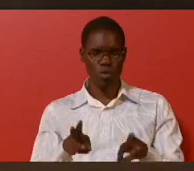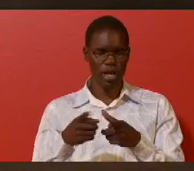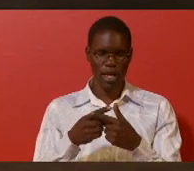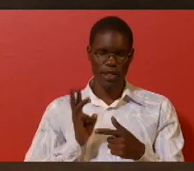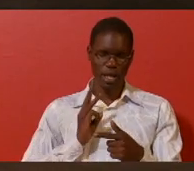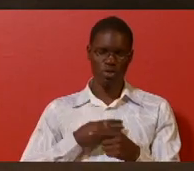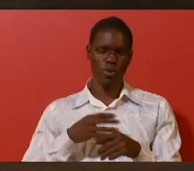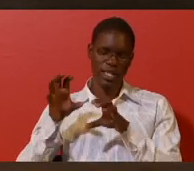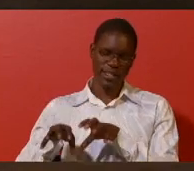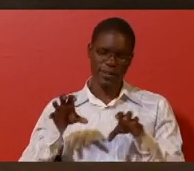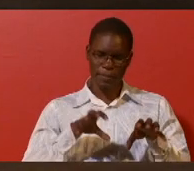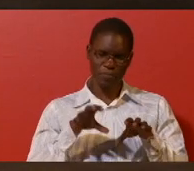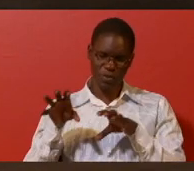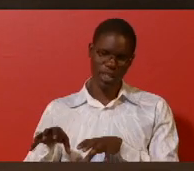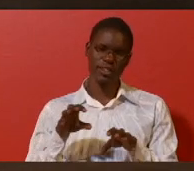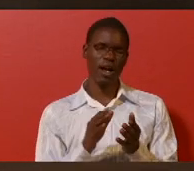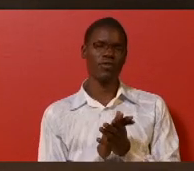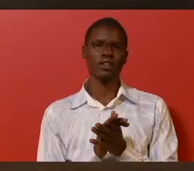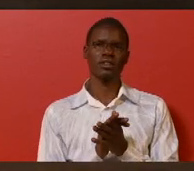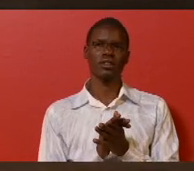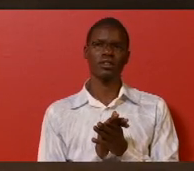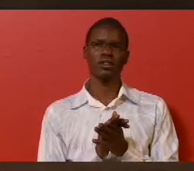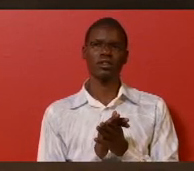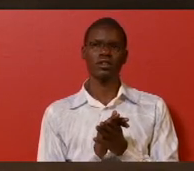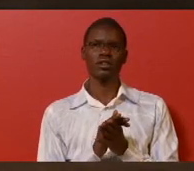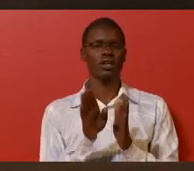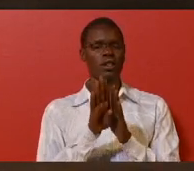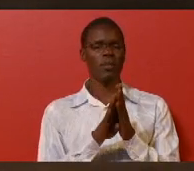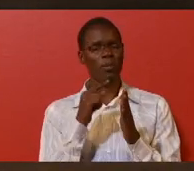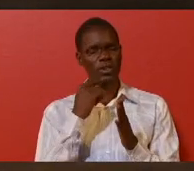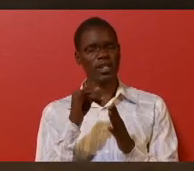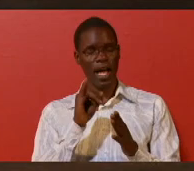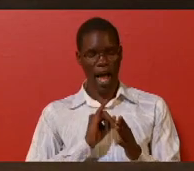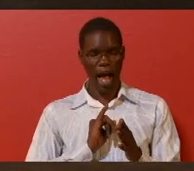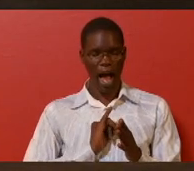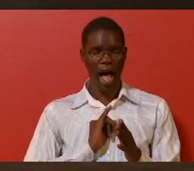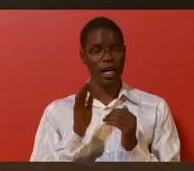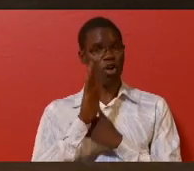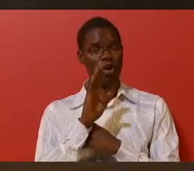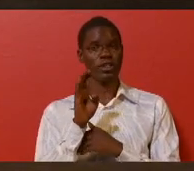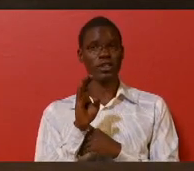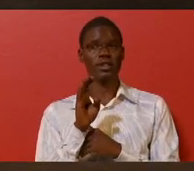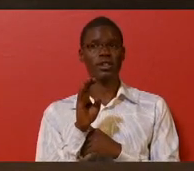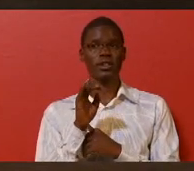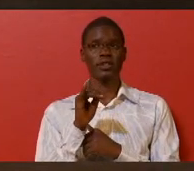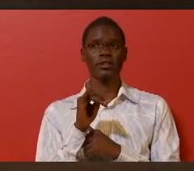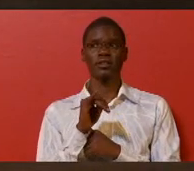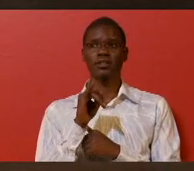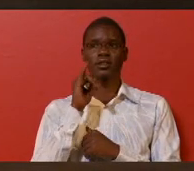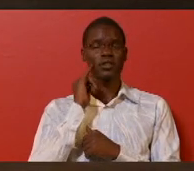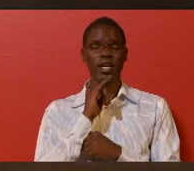consequences. The Bible says, I'm a jealous God. This is God speaking. He says, and I